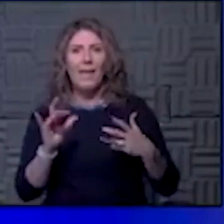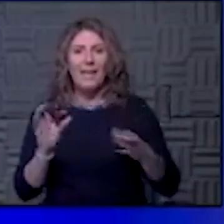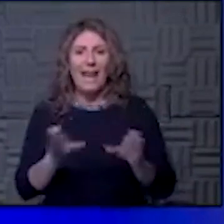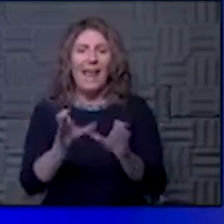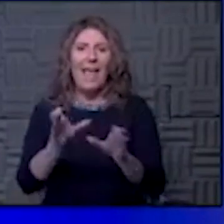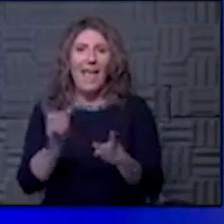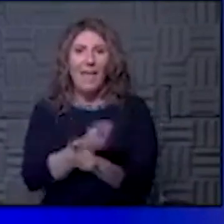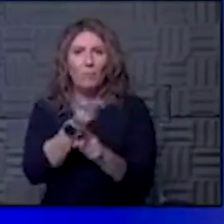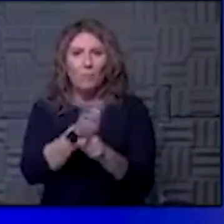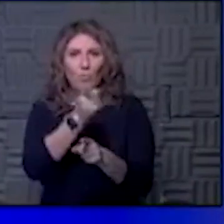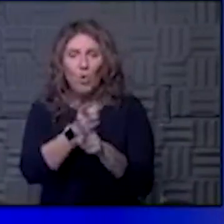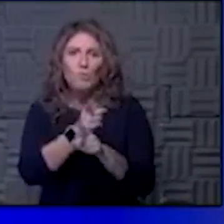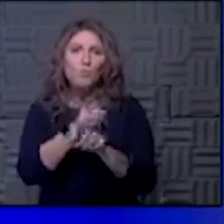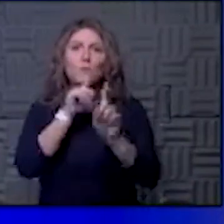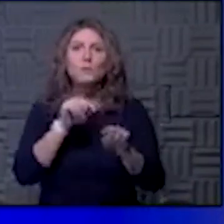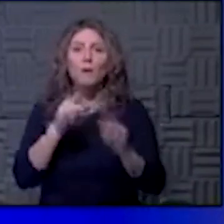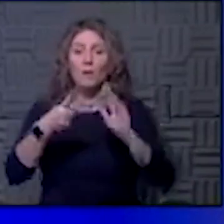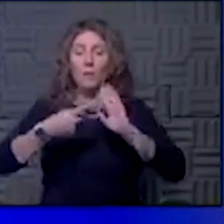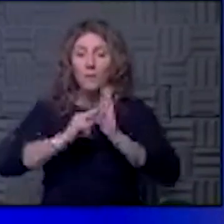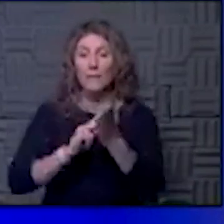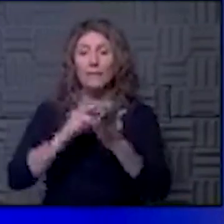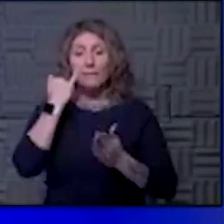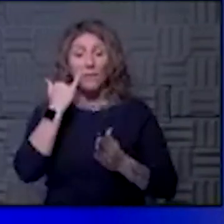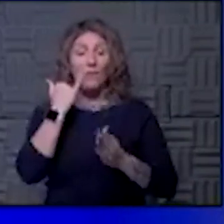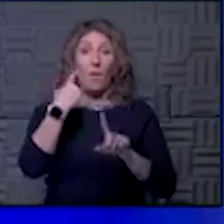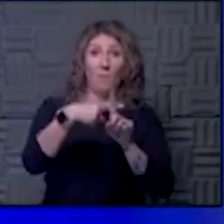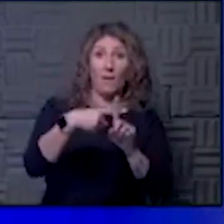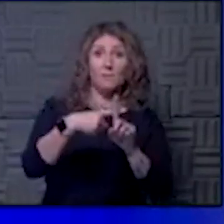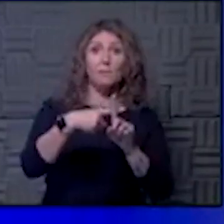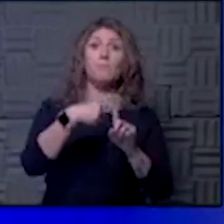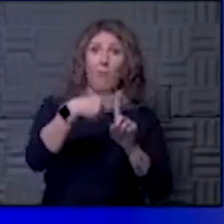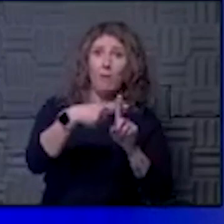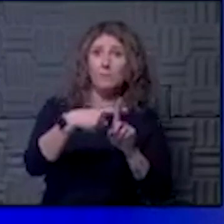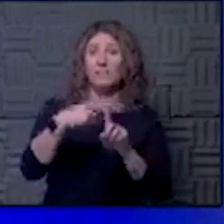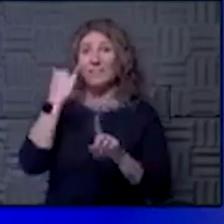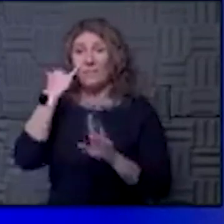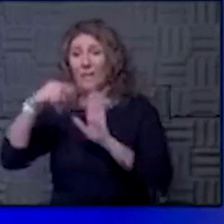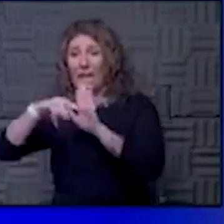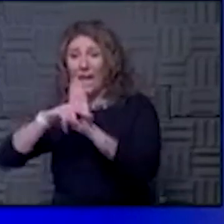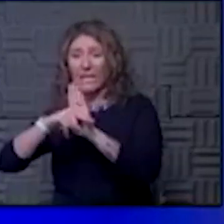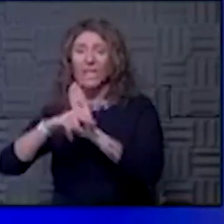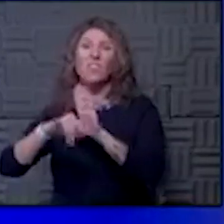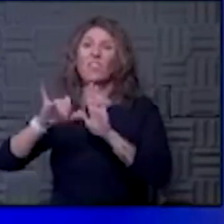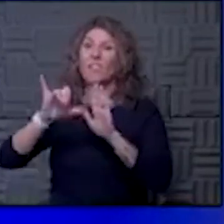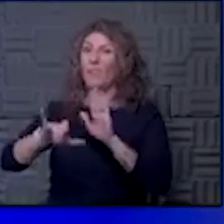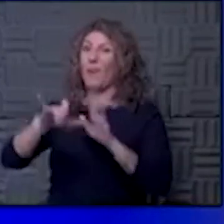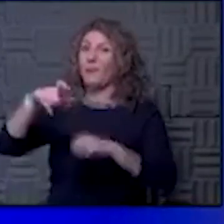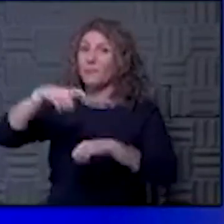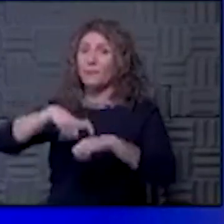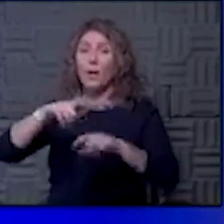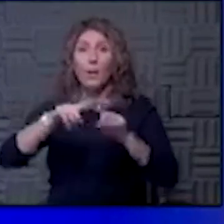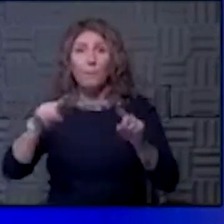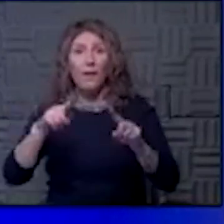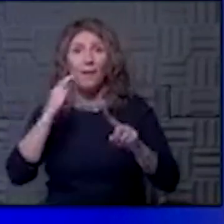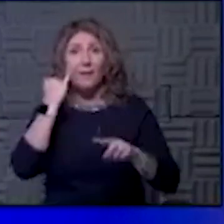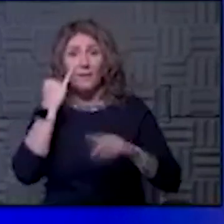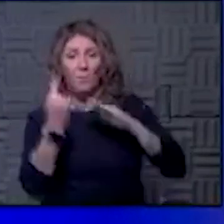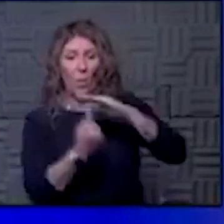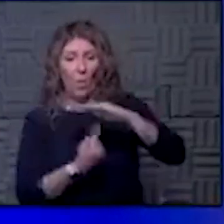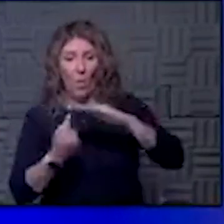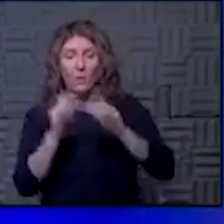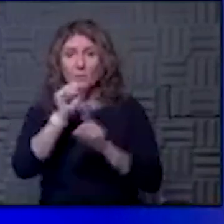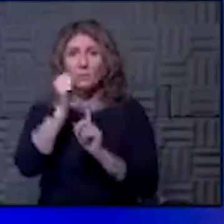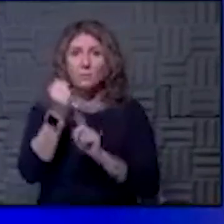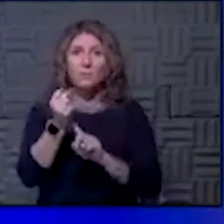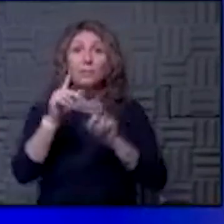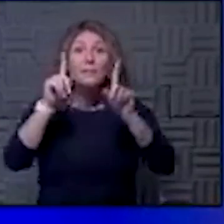accurate result, meaning that if you're positive, but if you're negative, you're probably negative for that time. But if you're in a quarantine situation,